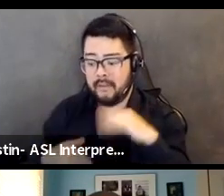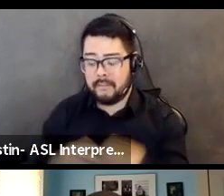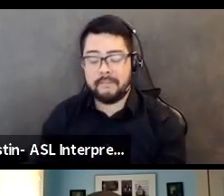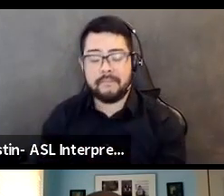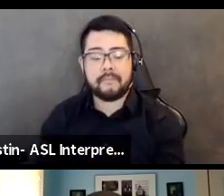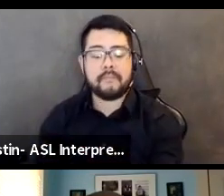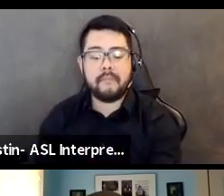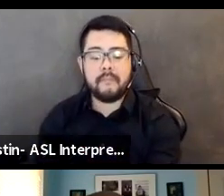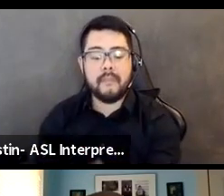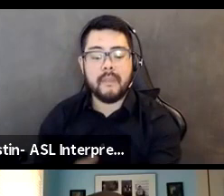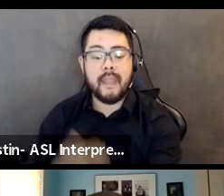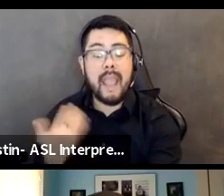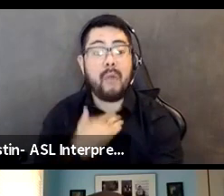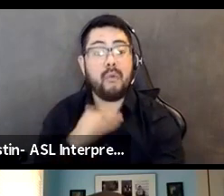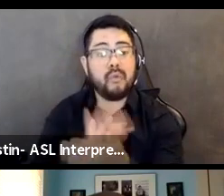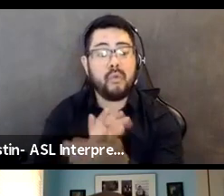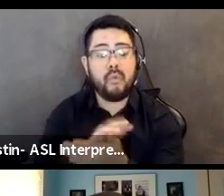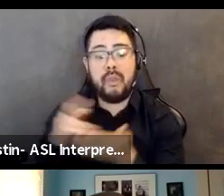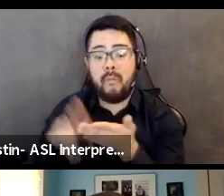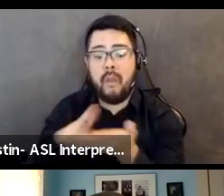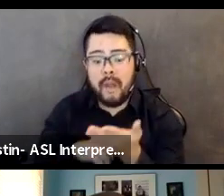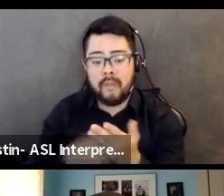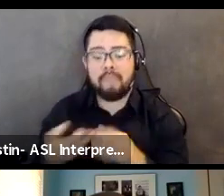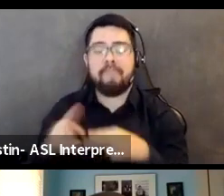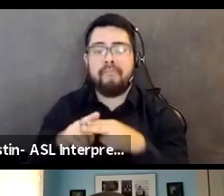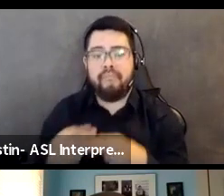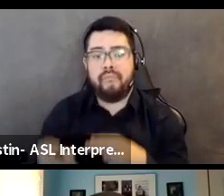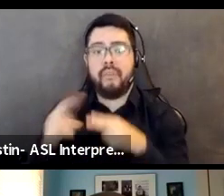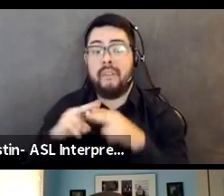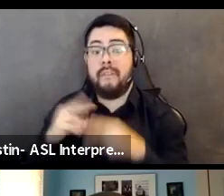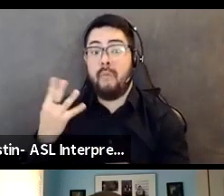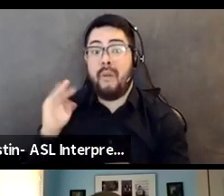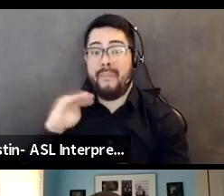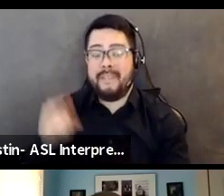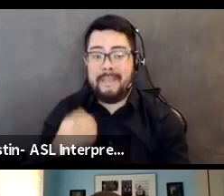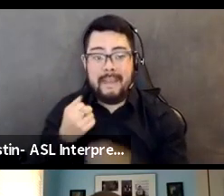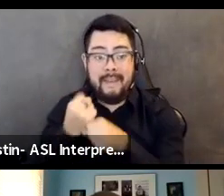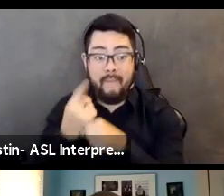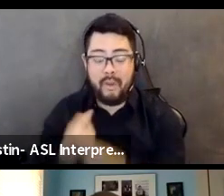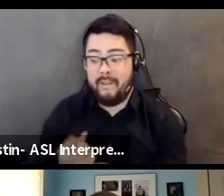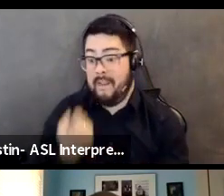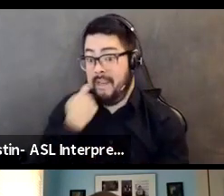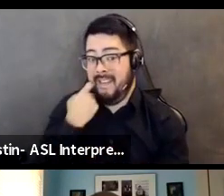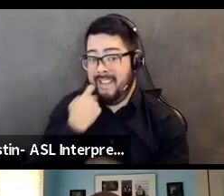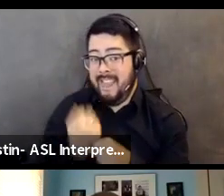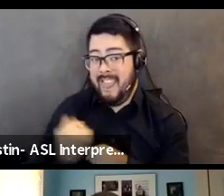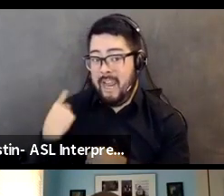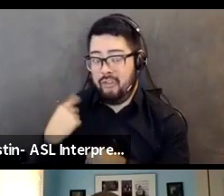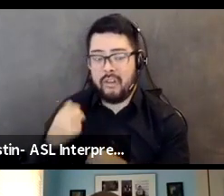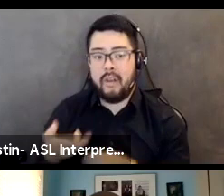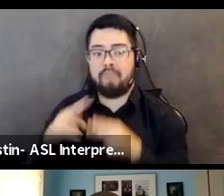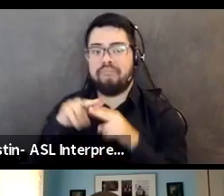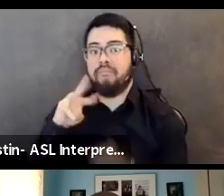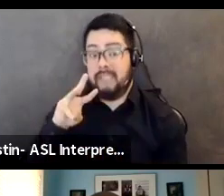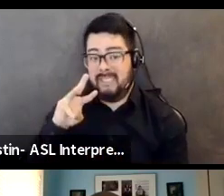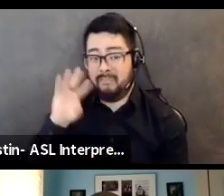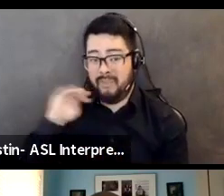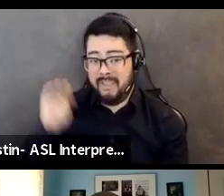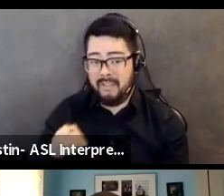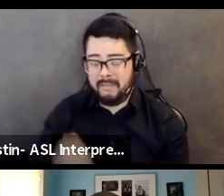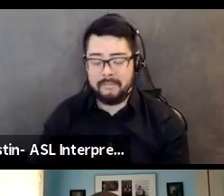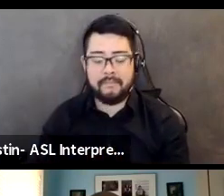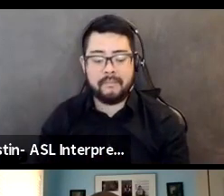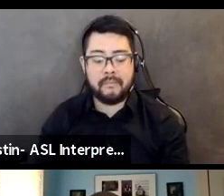saganash has consistently grown by four percent every year and last year the enrollment increased by six percent